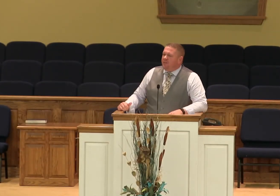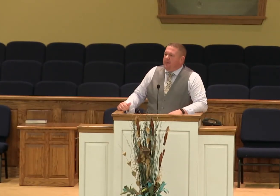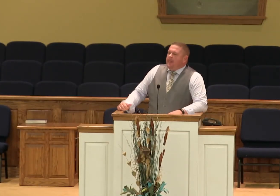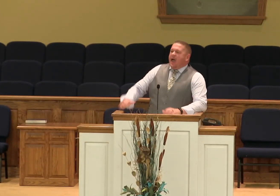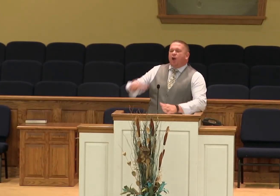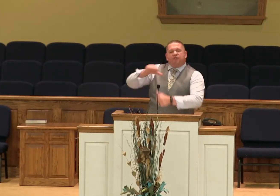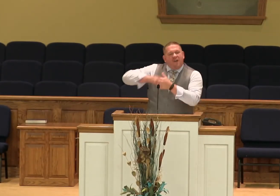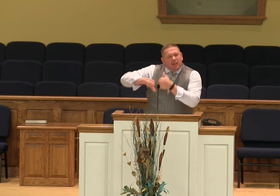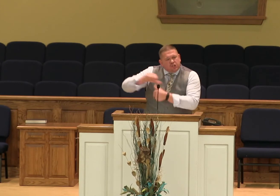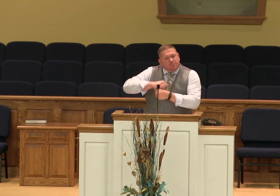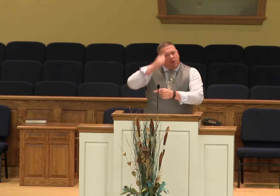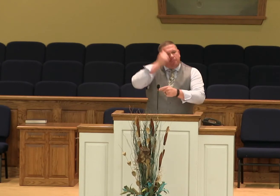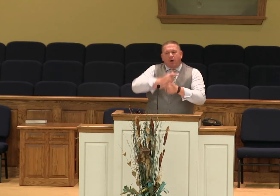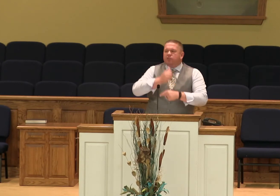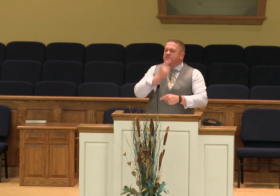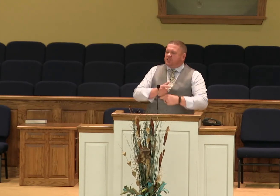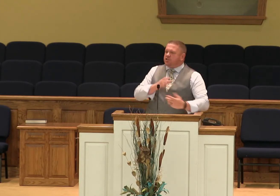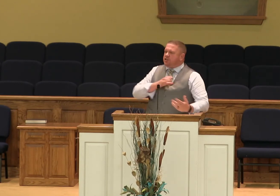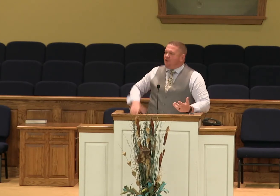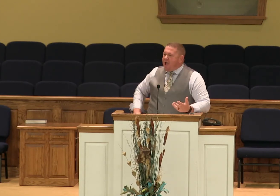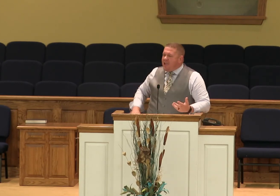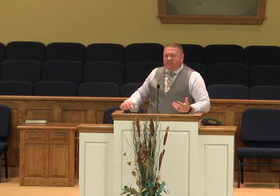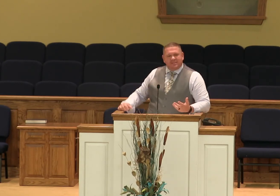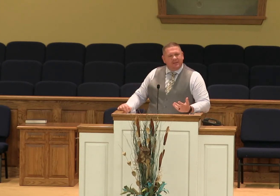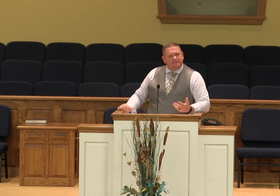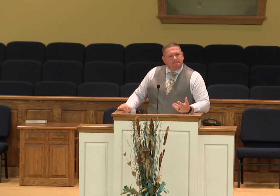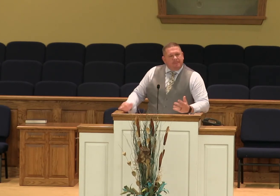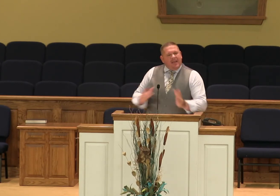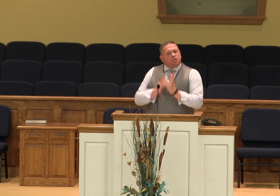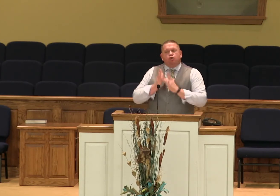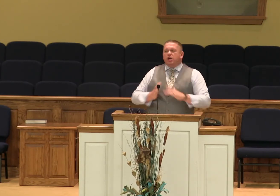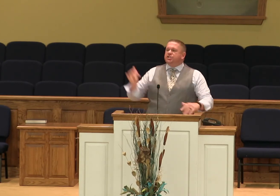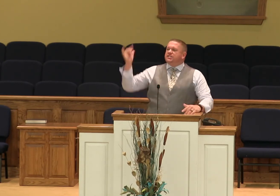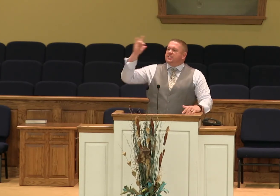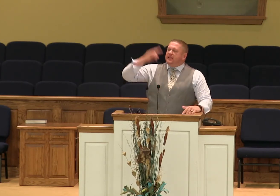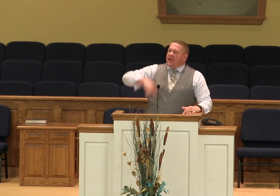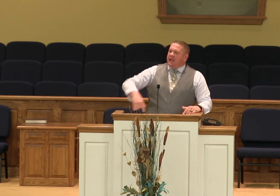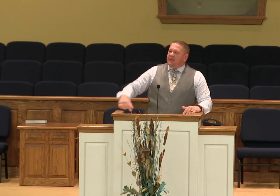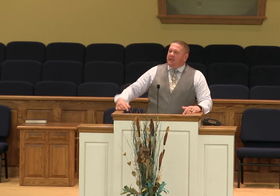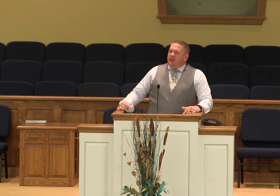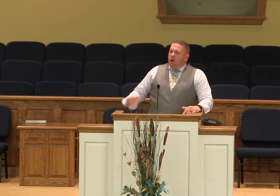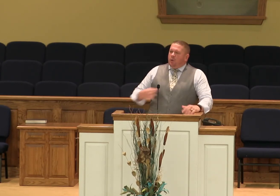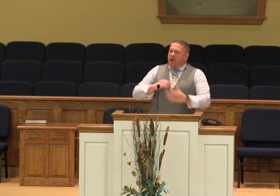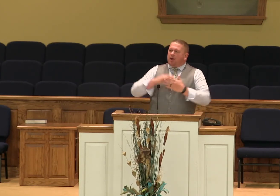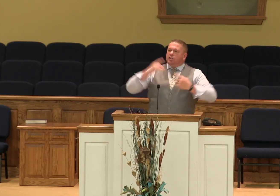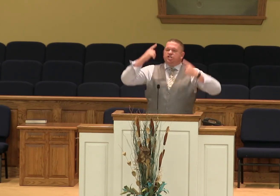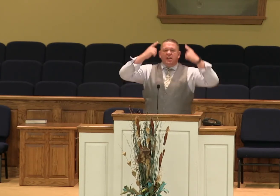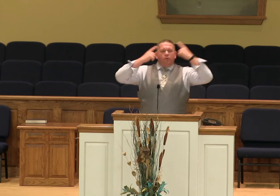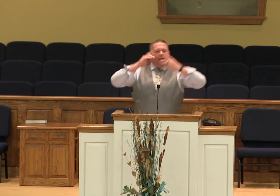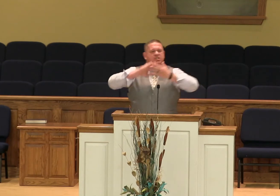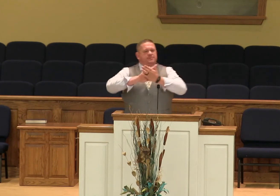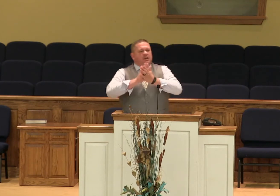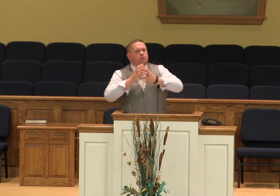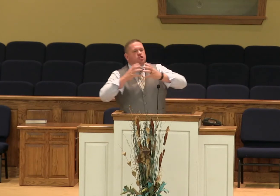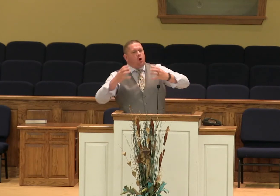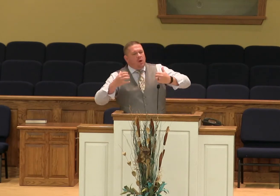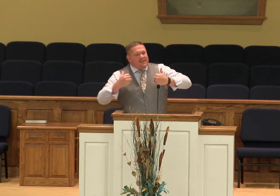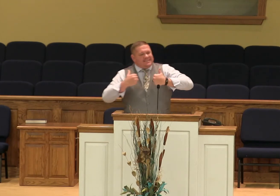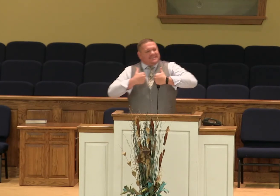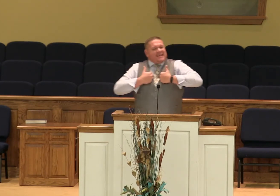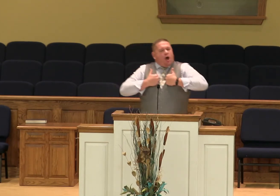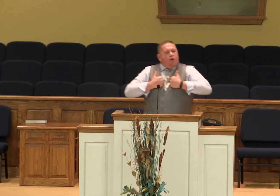life. And our fellowship with our brothers and sisters in Christ. And as Christians today, our consideration has become